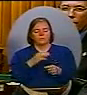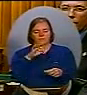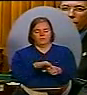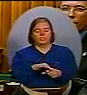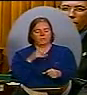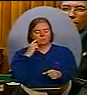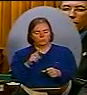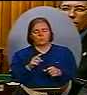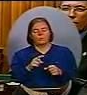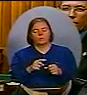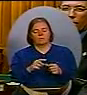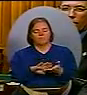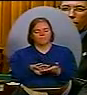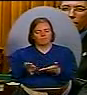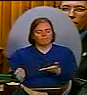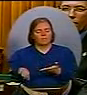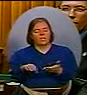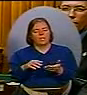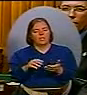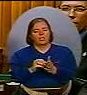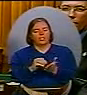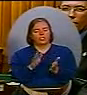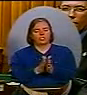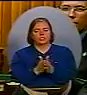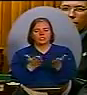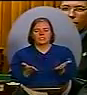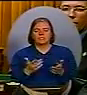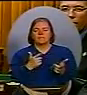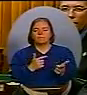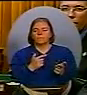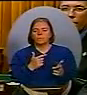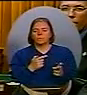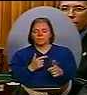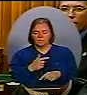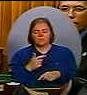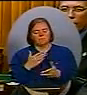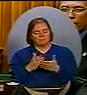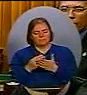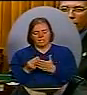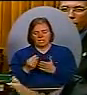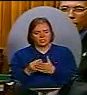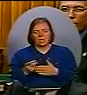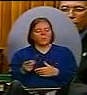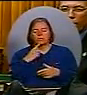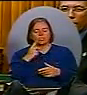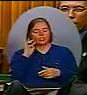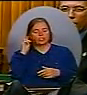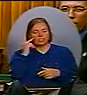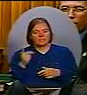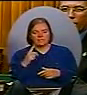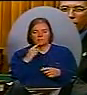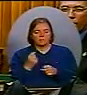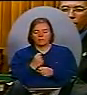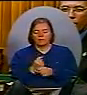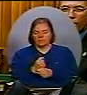long gun registry. He had the chance to do just that. Instead, he went back on his word, betrayed his constituents,